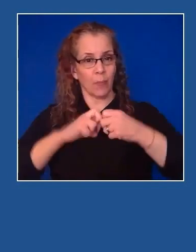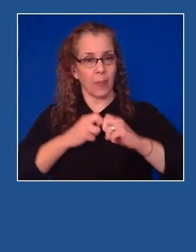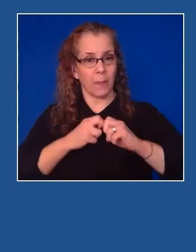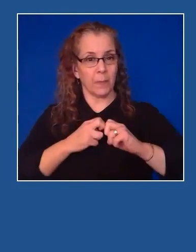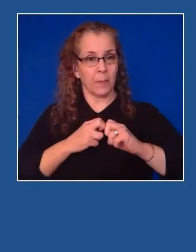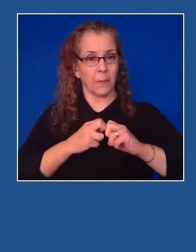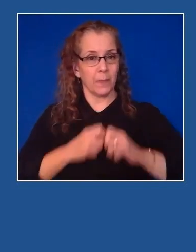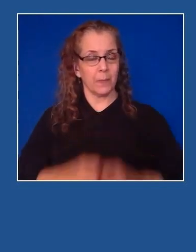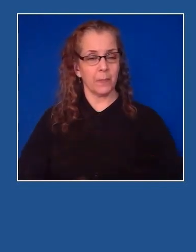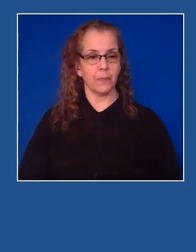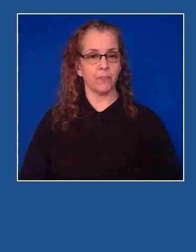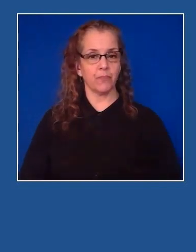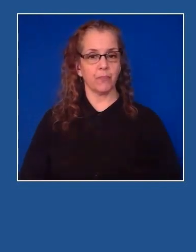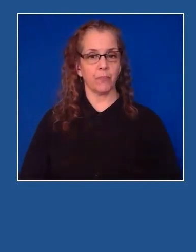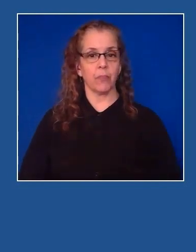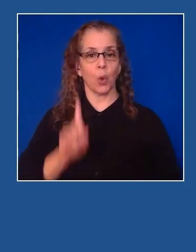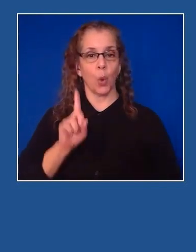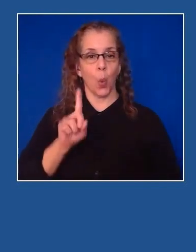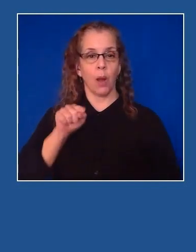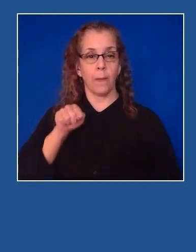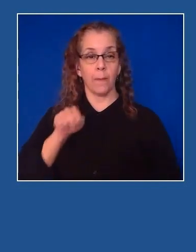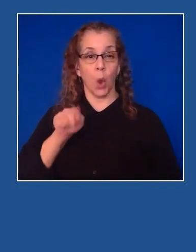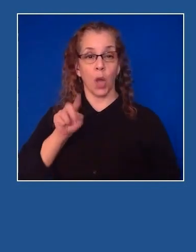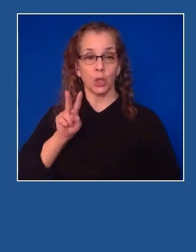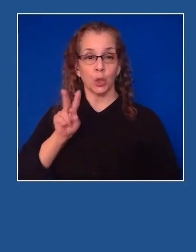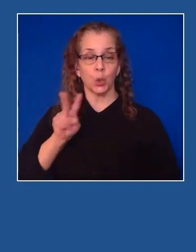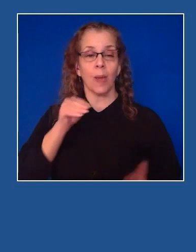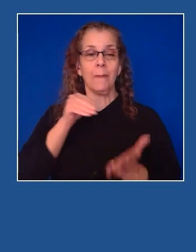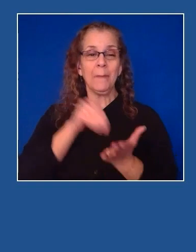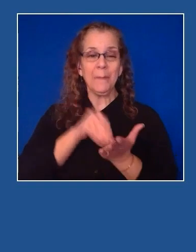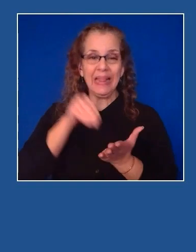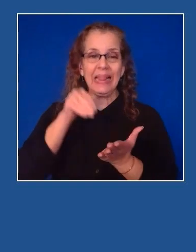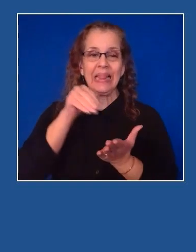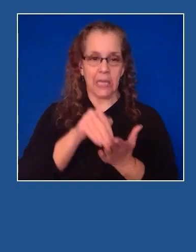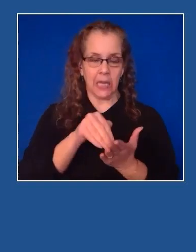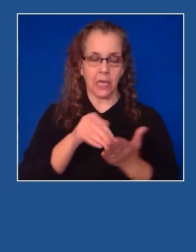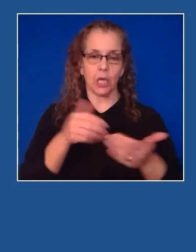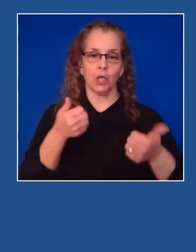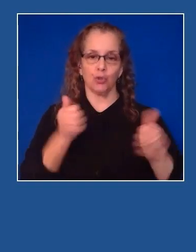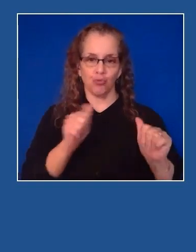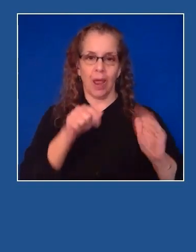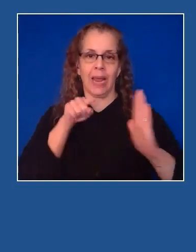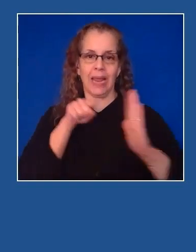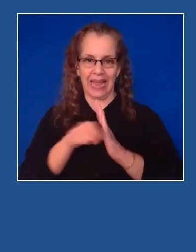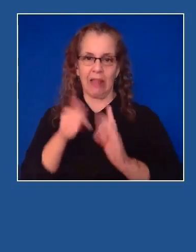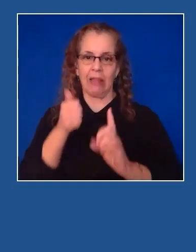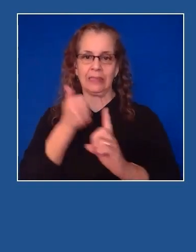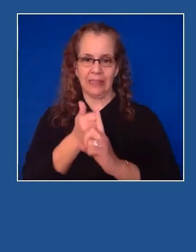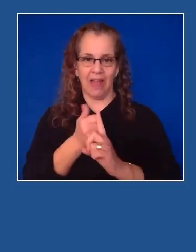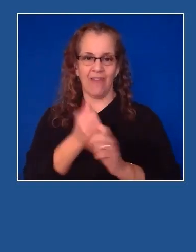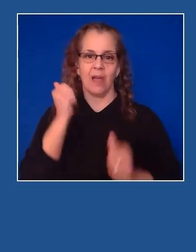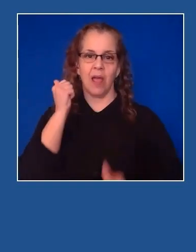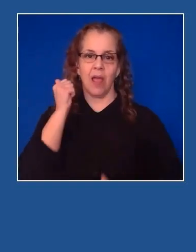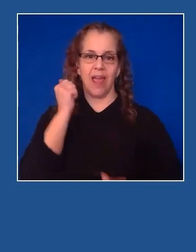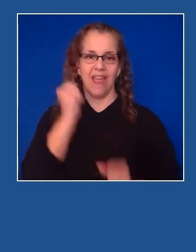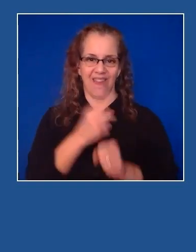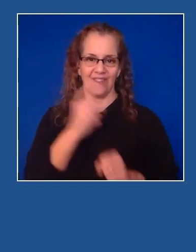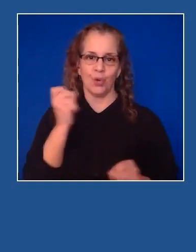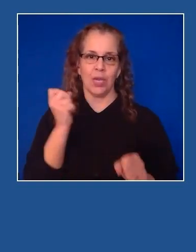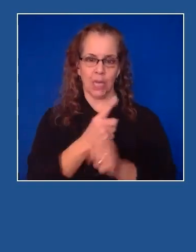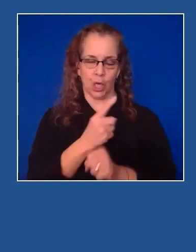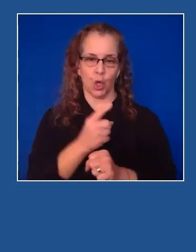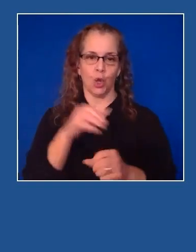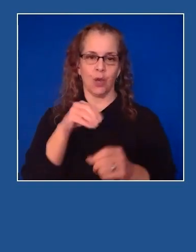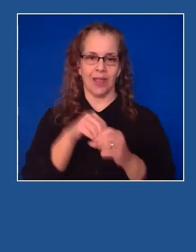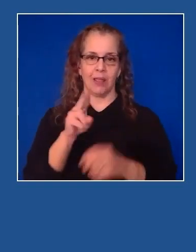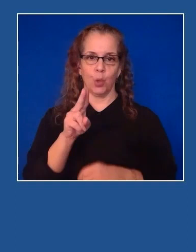1.2 million people attempt suicide every year in the United States, roughly speaking. And of course,